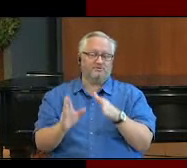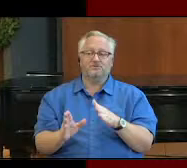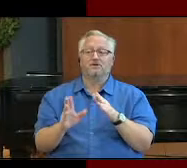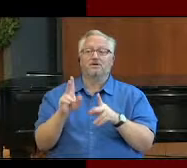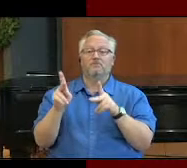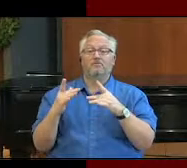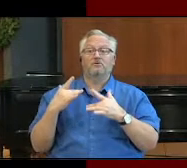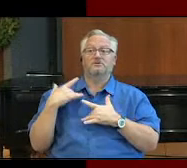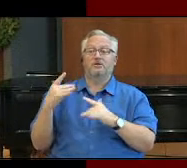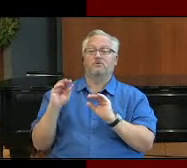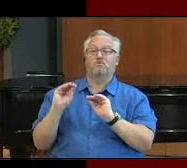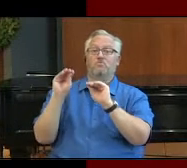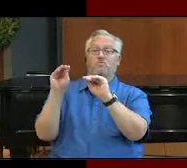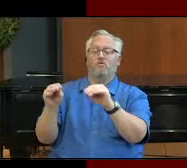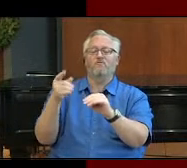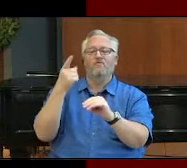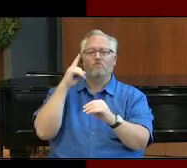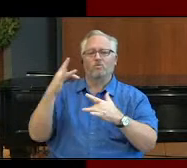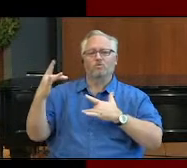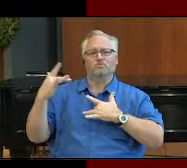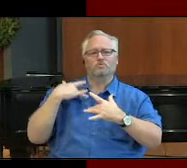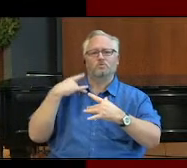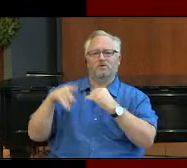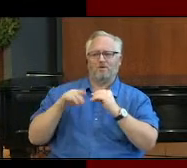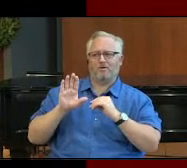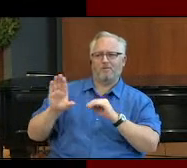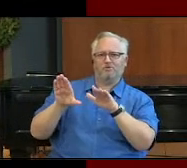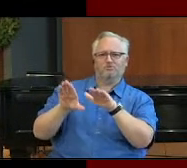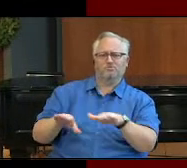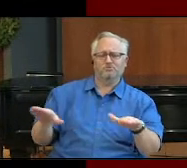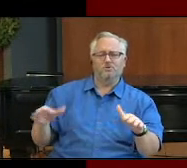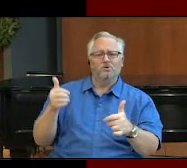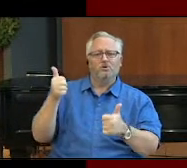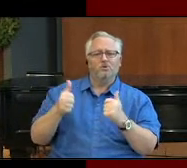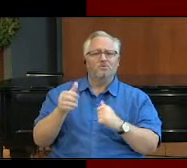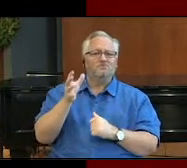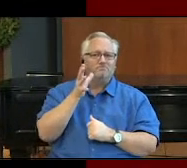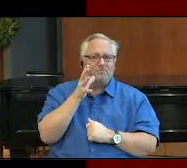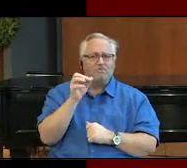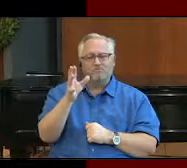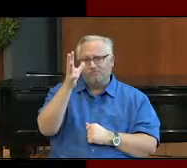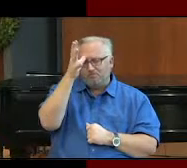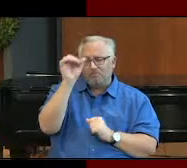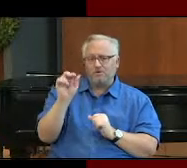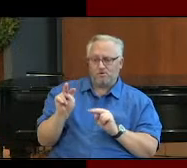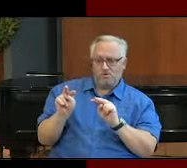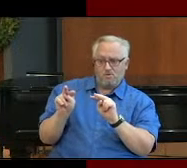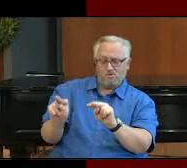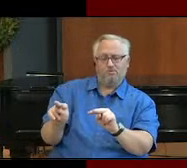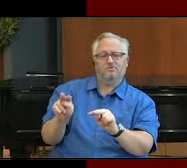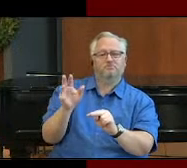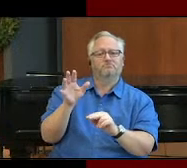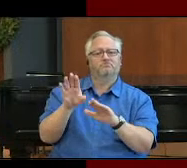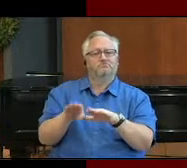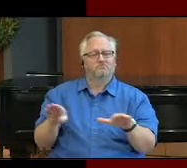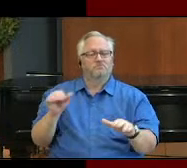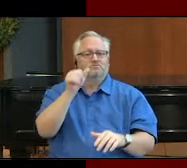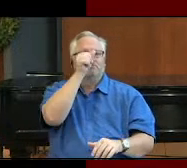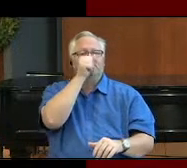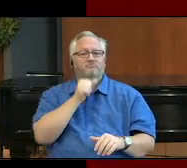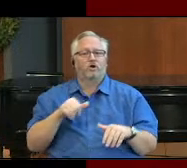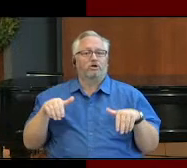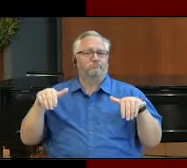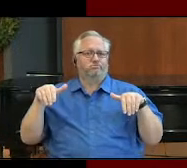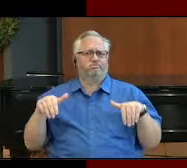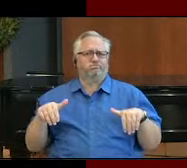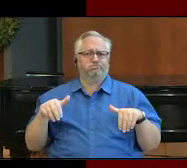mostly out of concern for their children. What parent can watch their children suffer and do nothing? Parents who see their